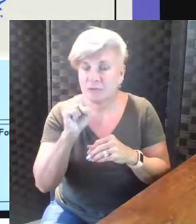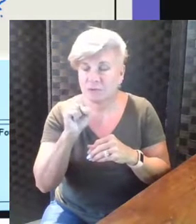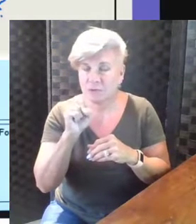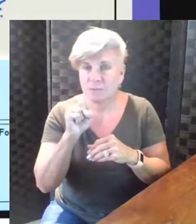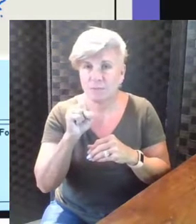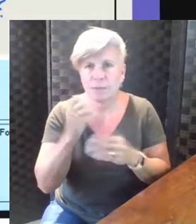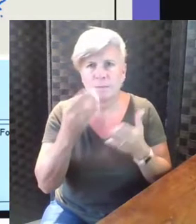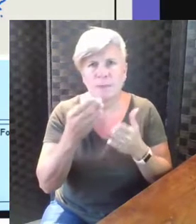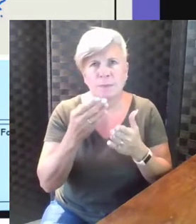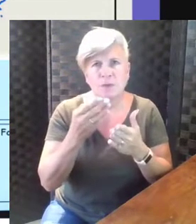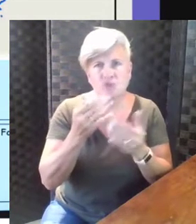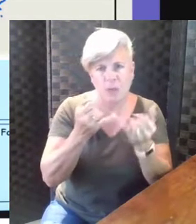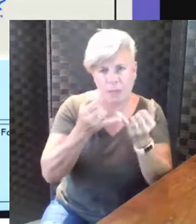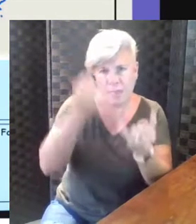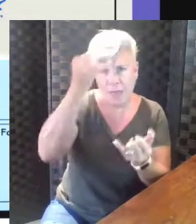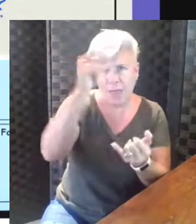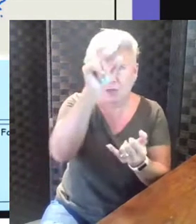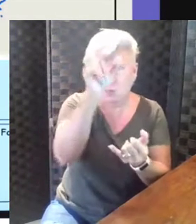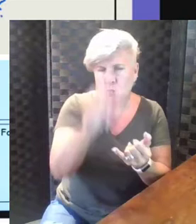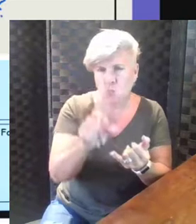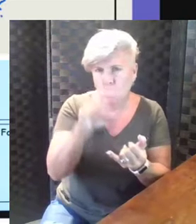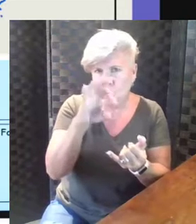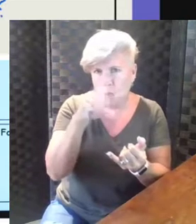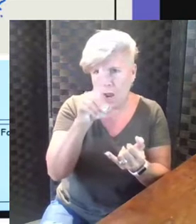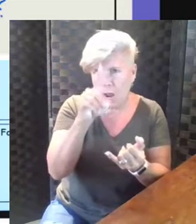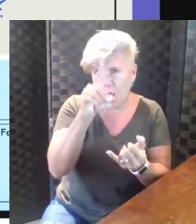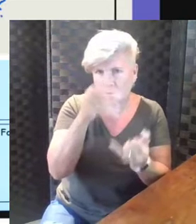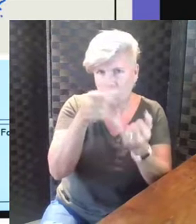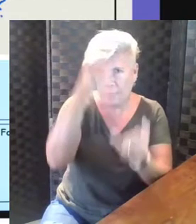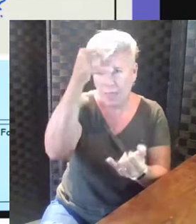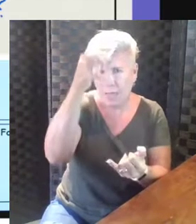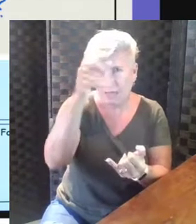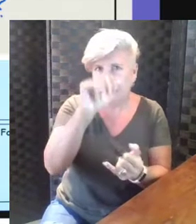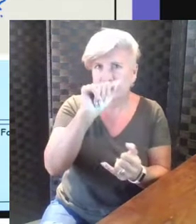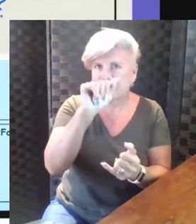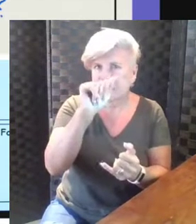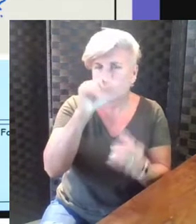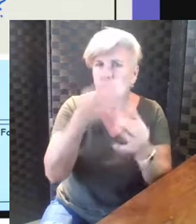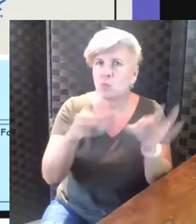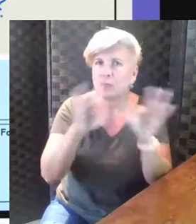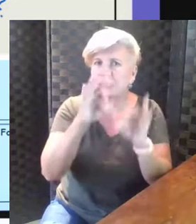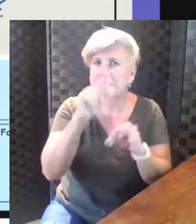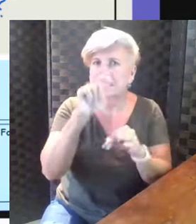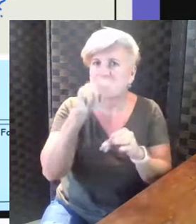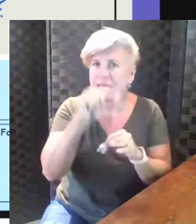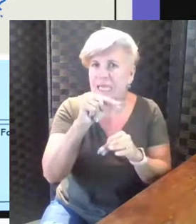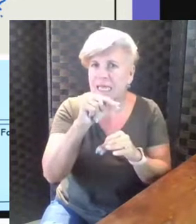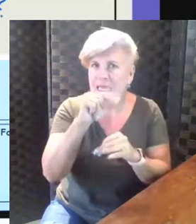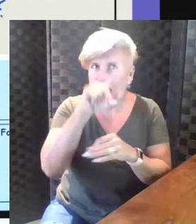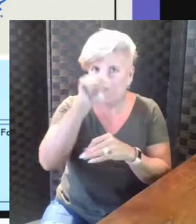before where you draw a line or a rod and that is worth 10. And you make a little